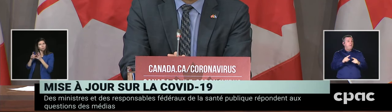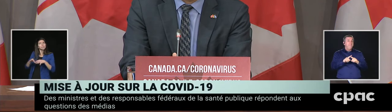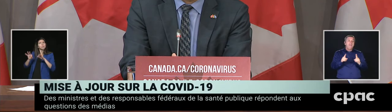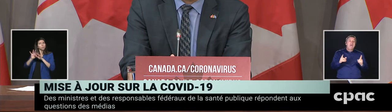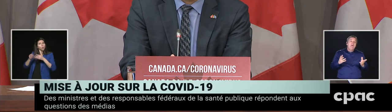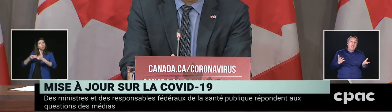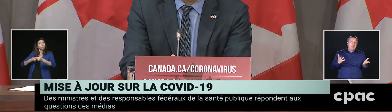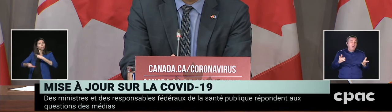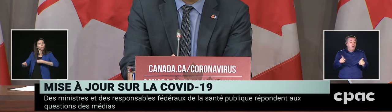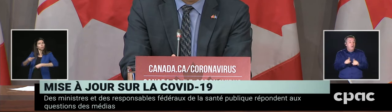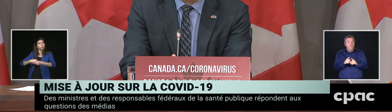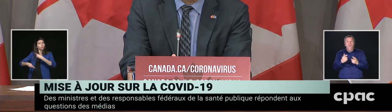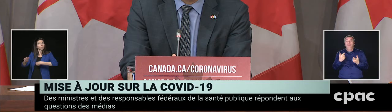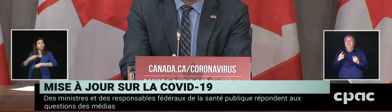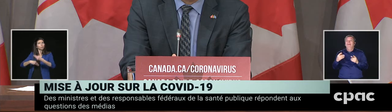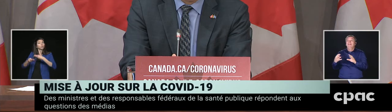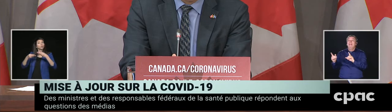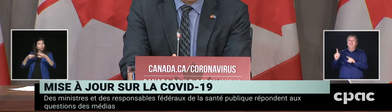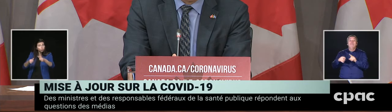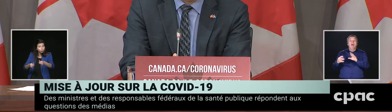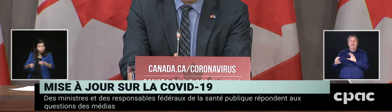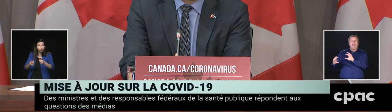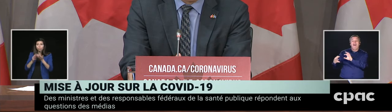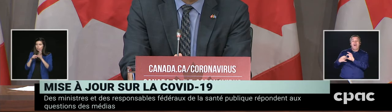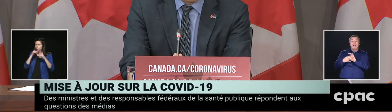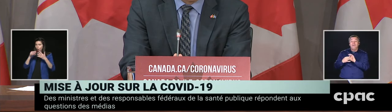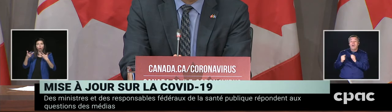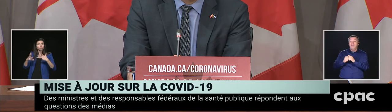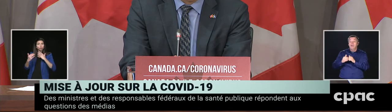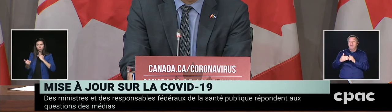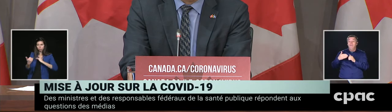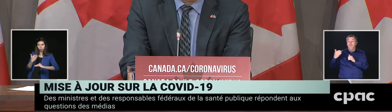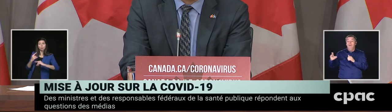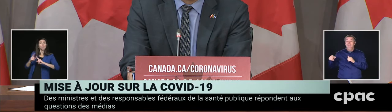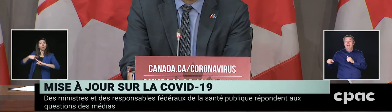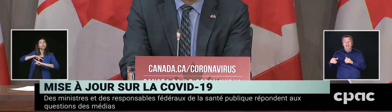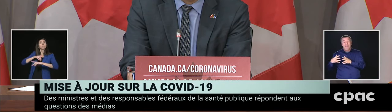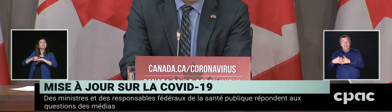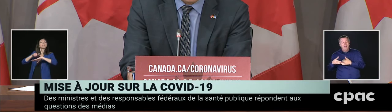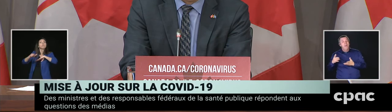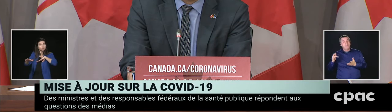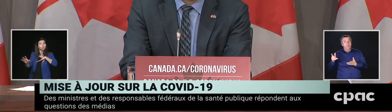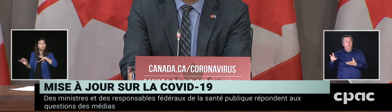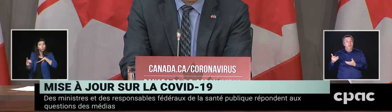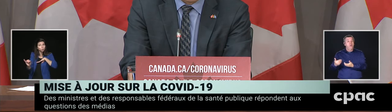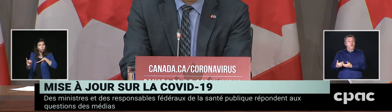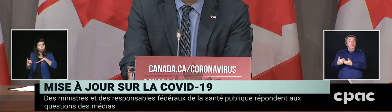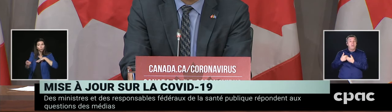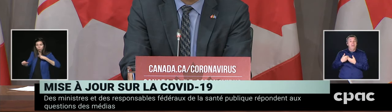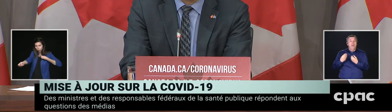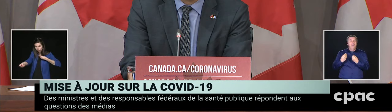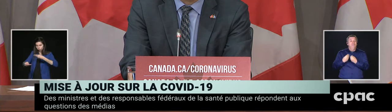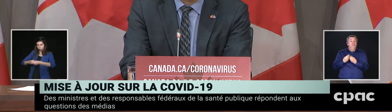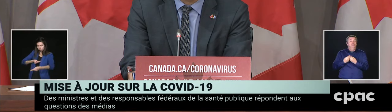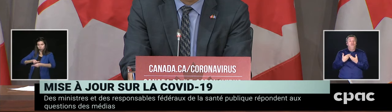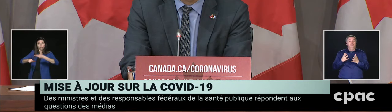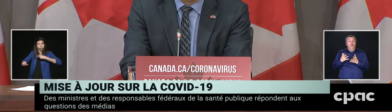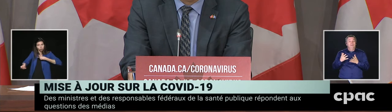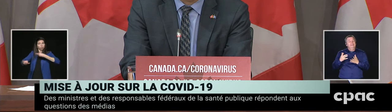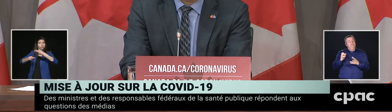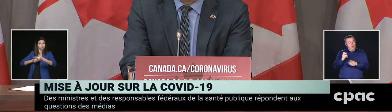et certainement dans la relation avec notre voisin du Sud, qui va continuer à demander beaucoup d'attention et de travail.